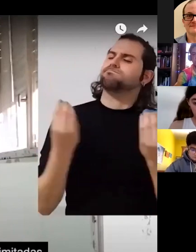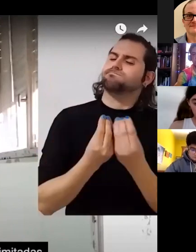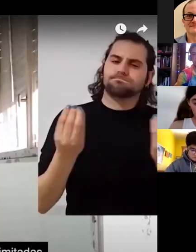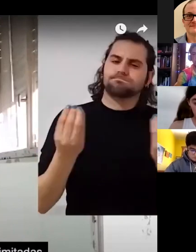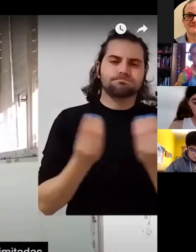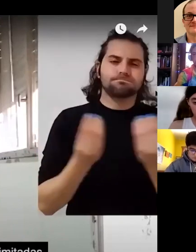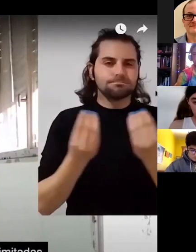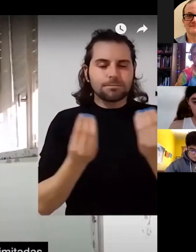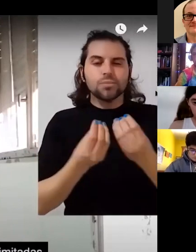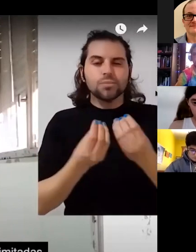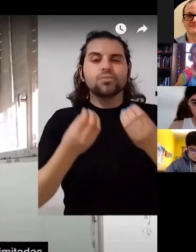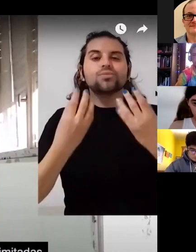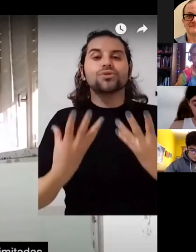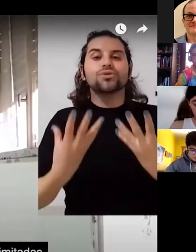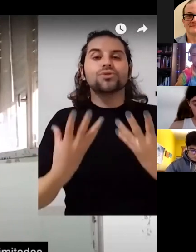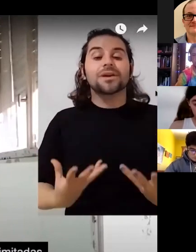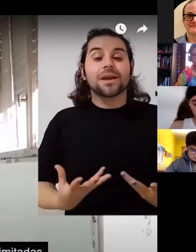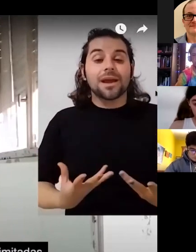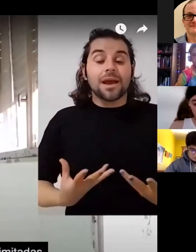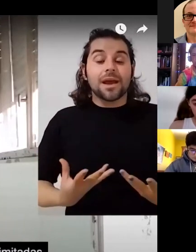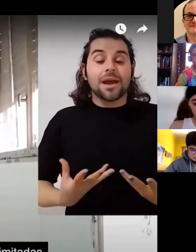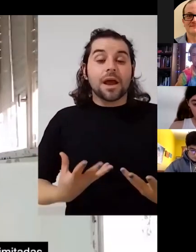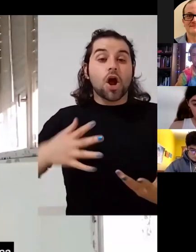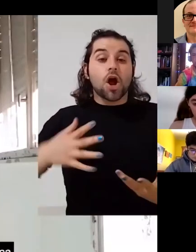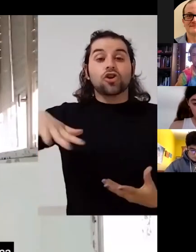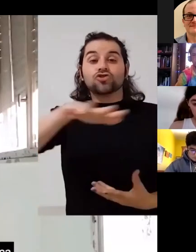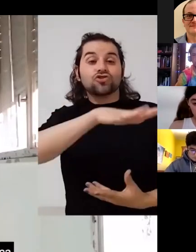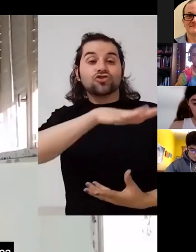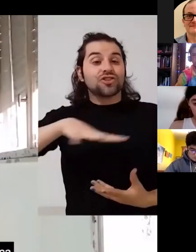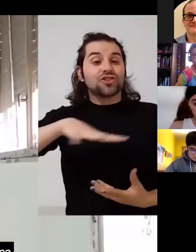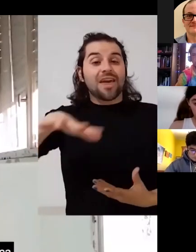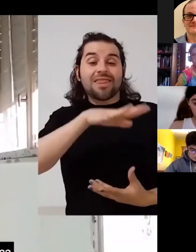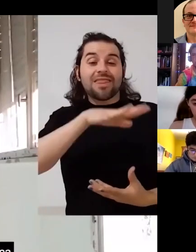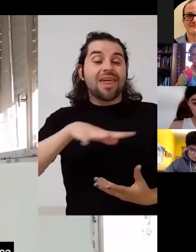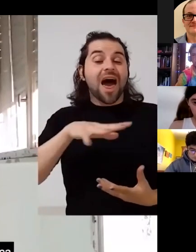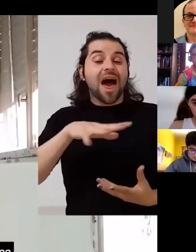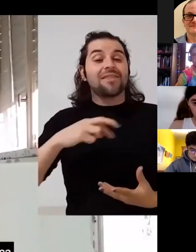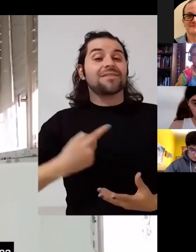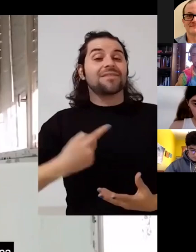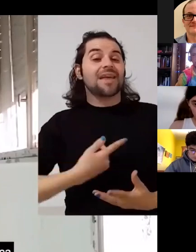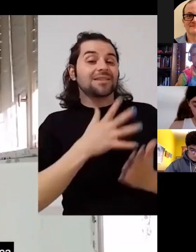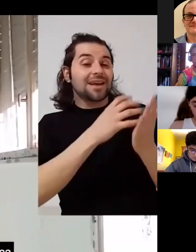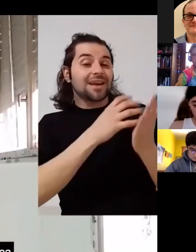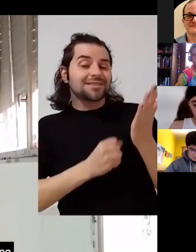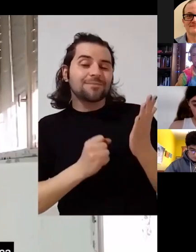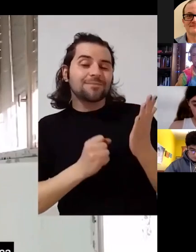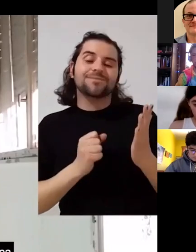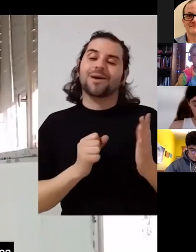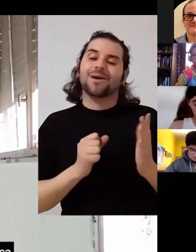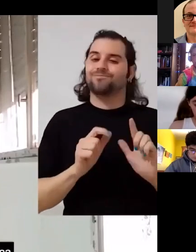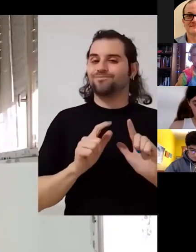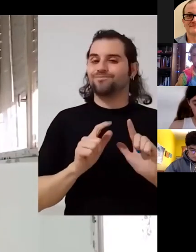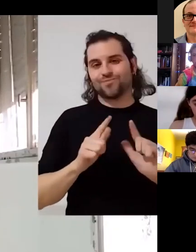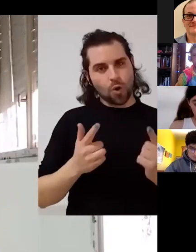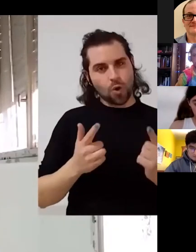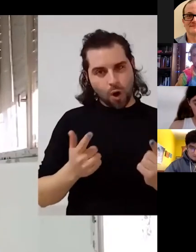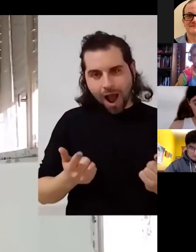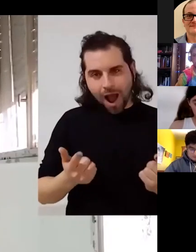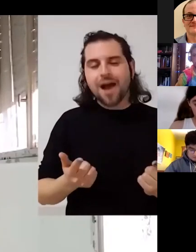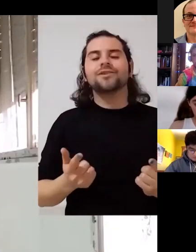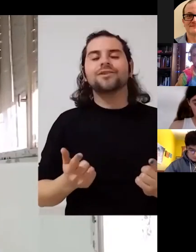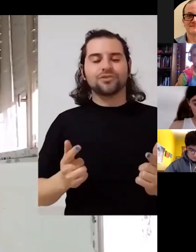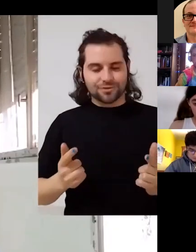trans person in a cis-sexist system where our basic needs are limited, should be